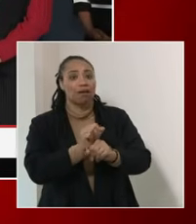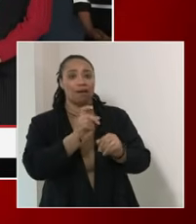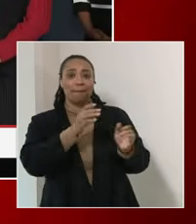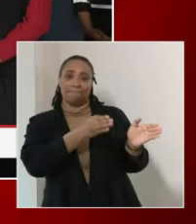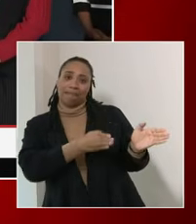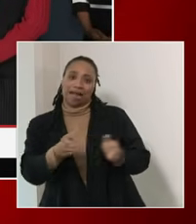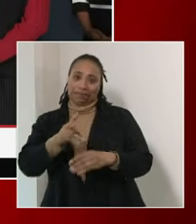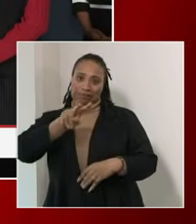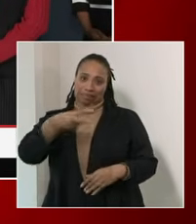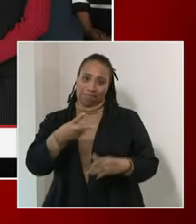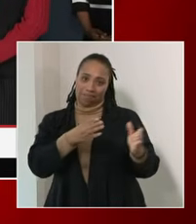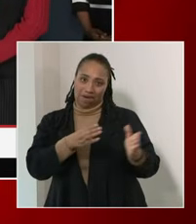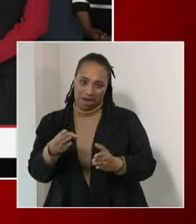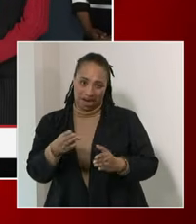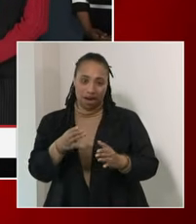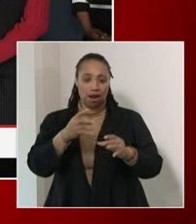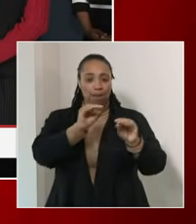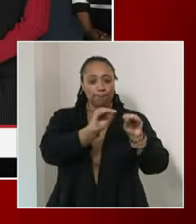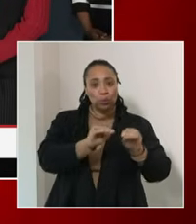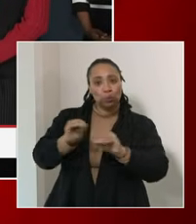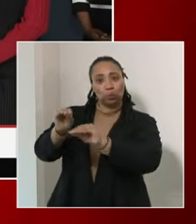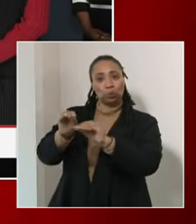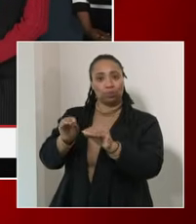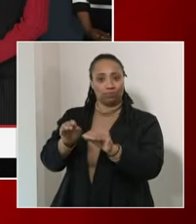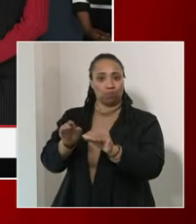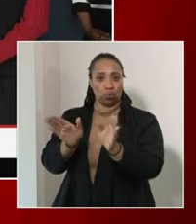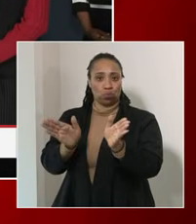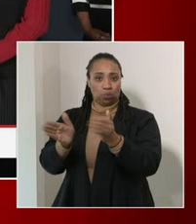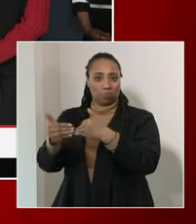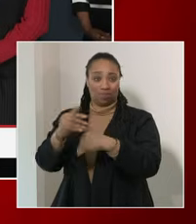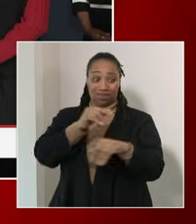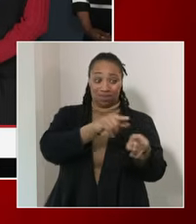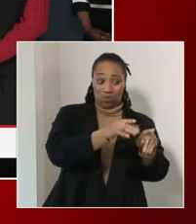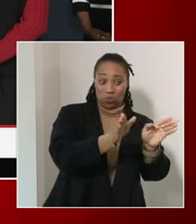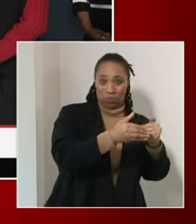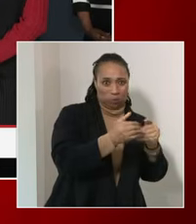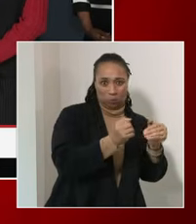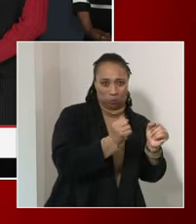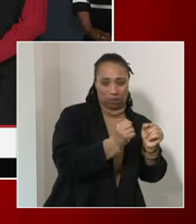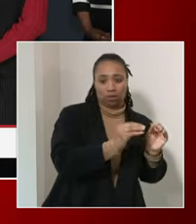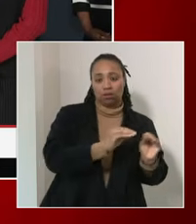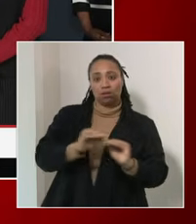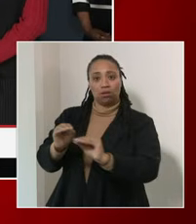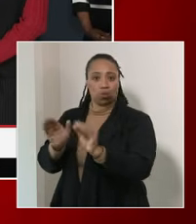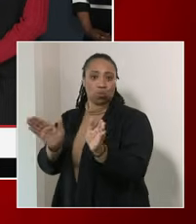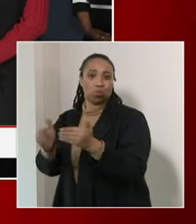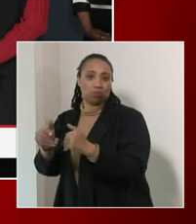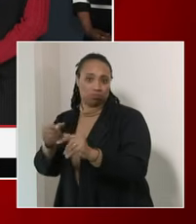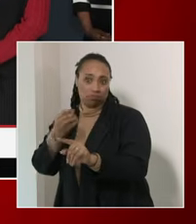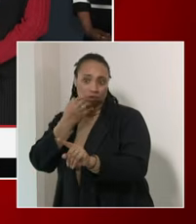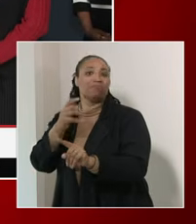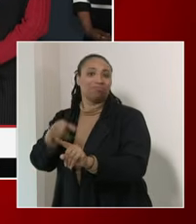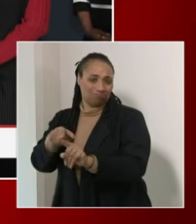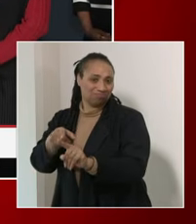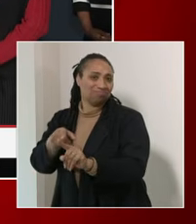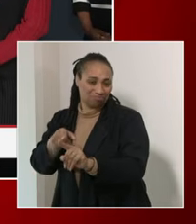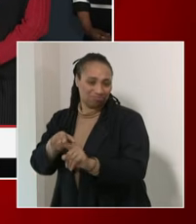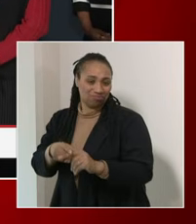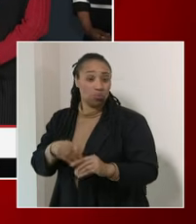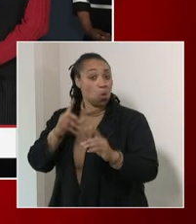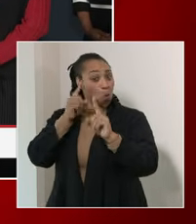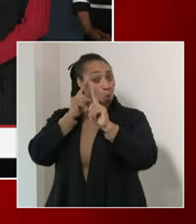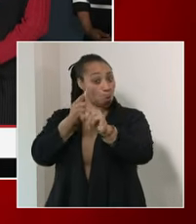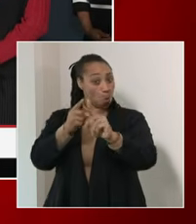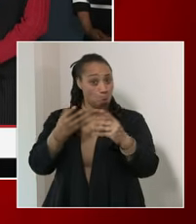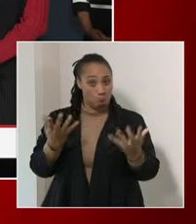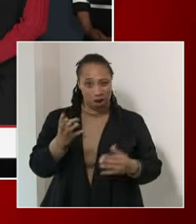be able to support learning in those spaces. And the goal is for learning is typically about 68 degrees, right? The third option in the event that we